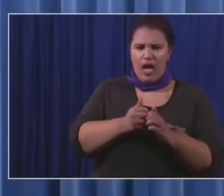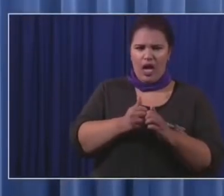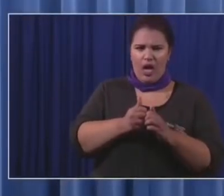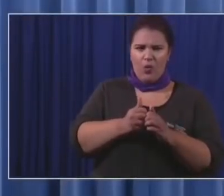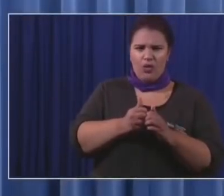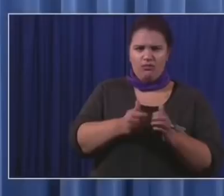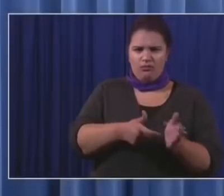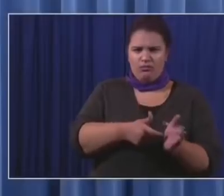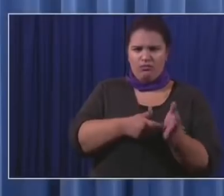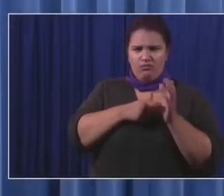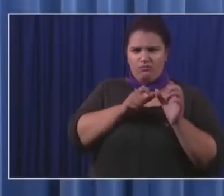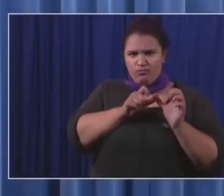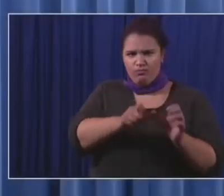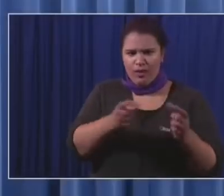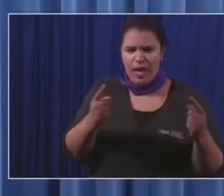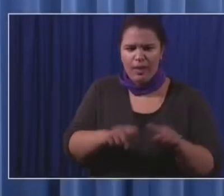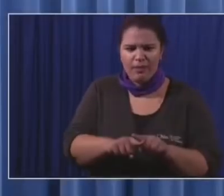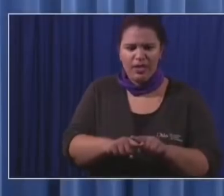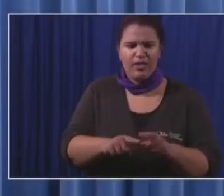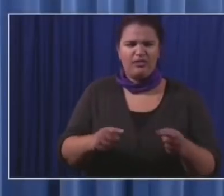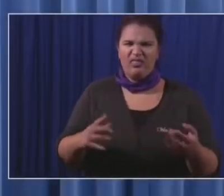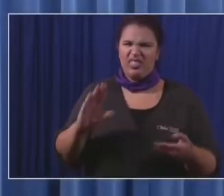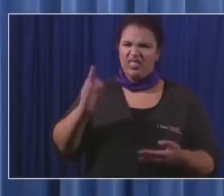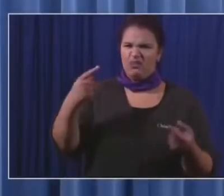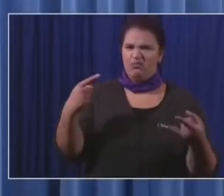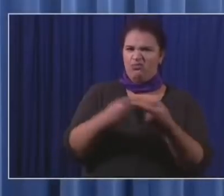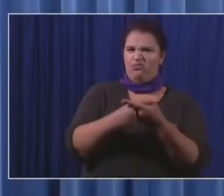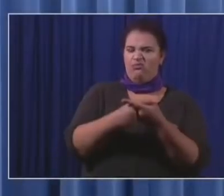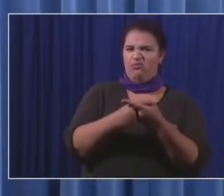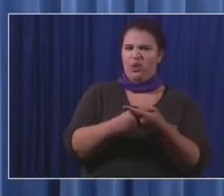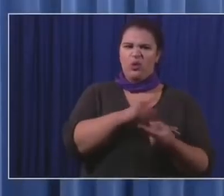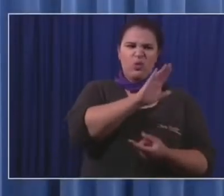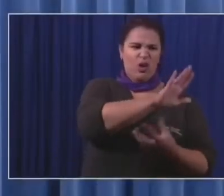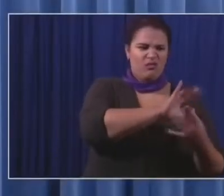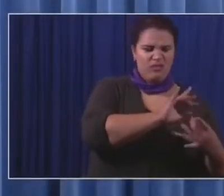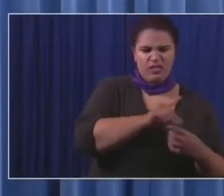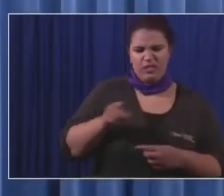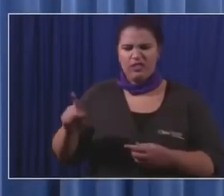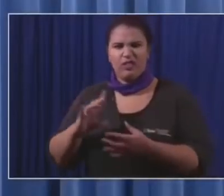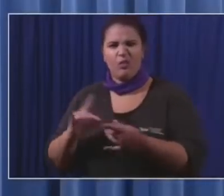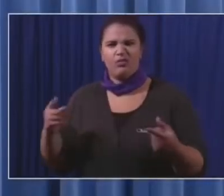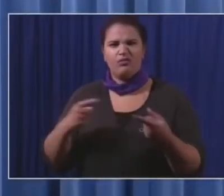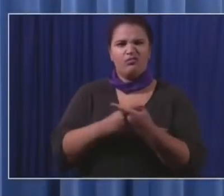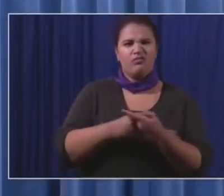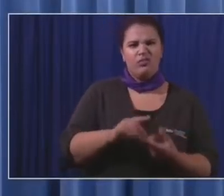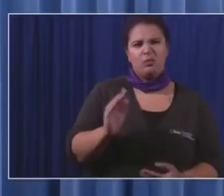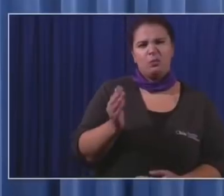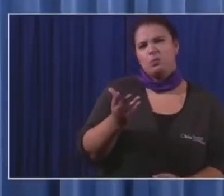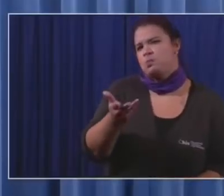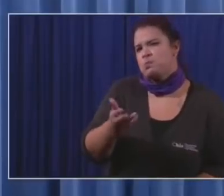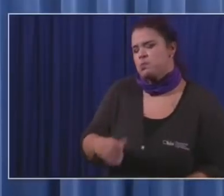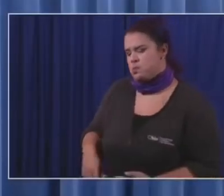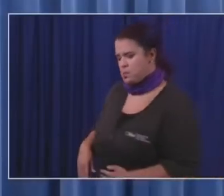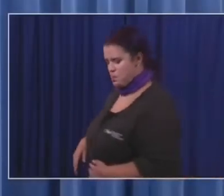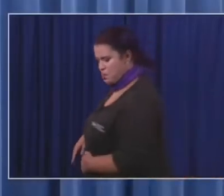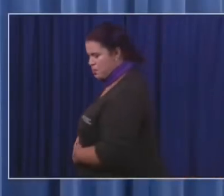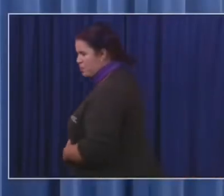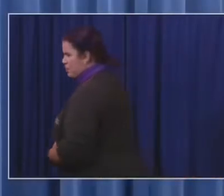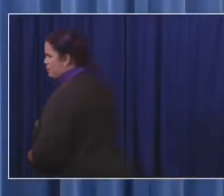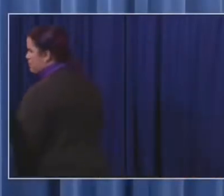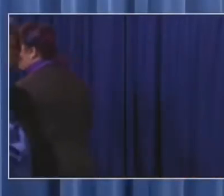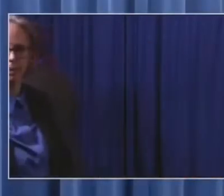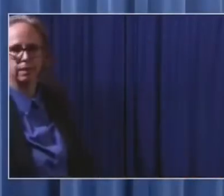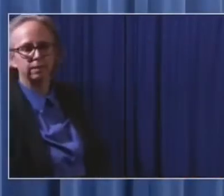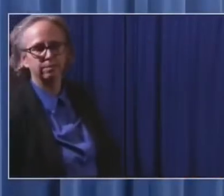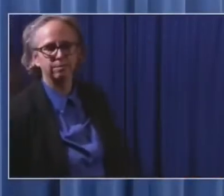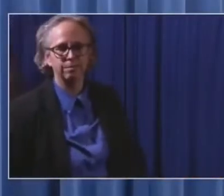mandate. How do you plan to deal with different counties deciding to enforce this in their own way, and how will this interfere with the mandate that you are